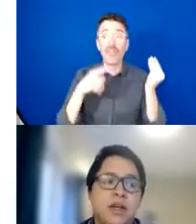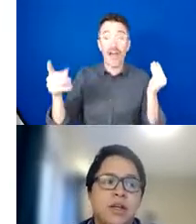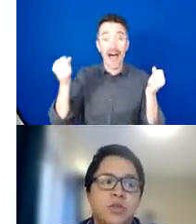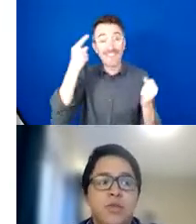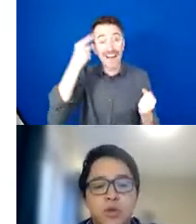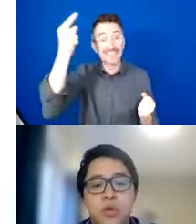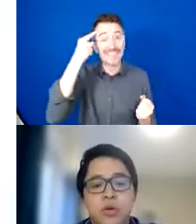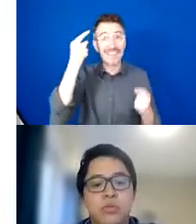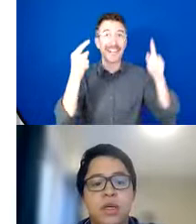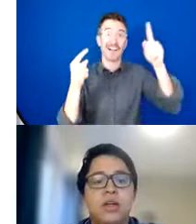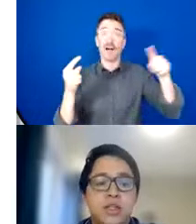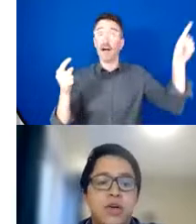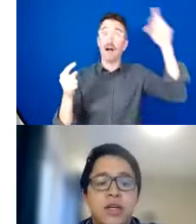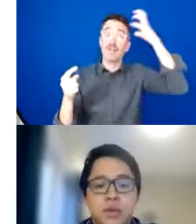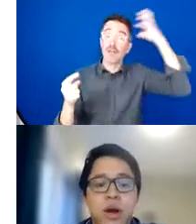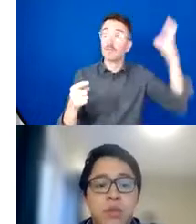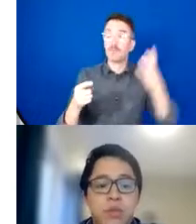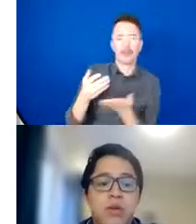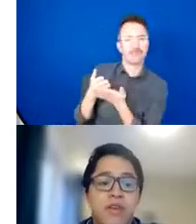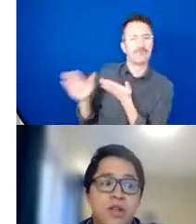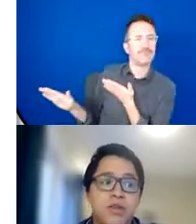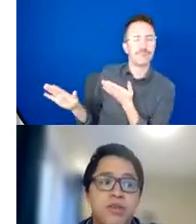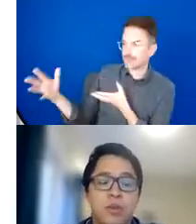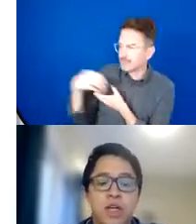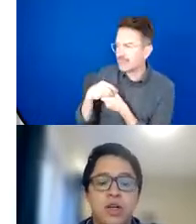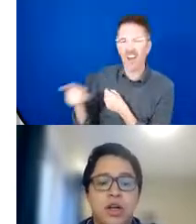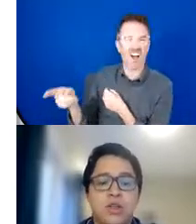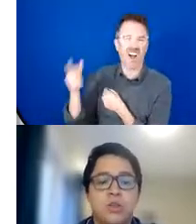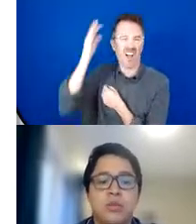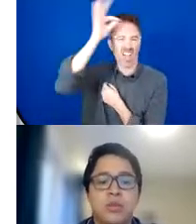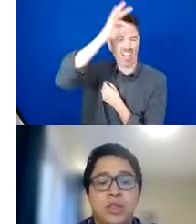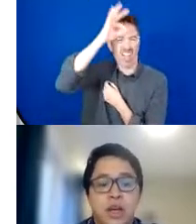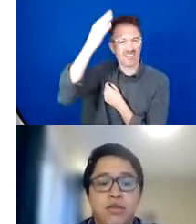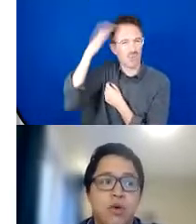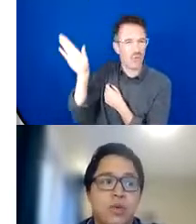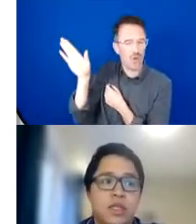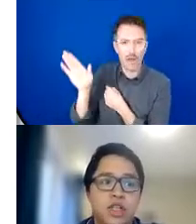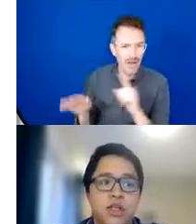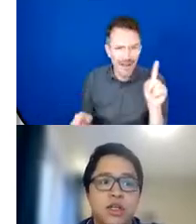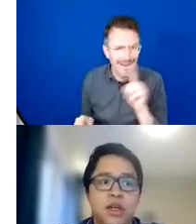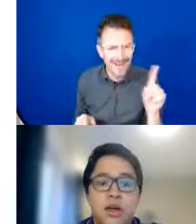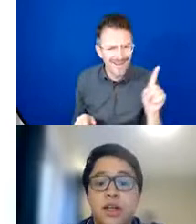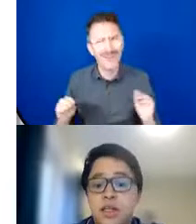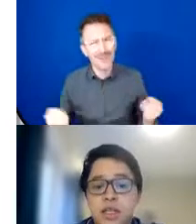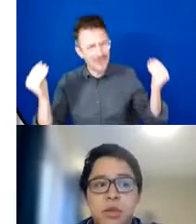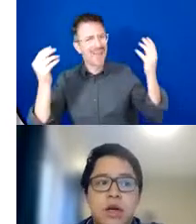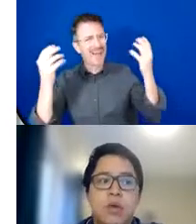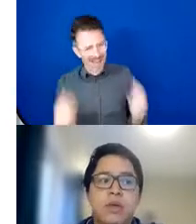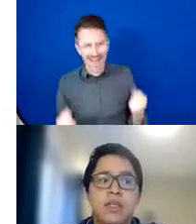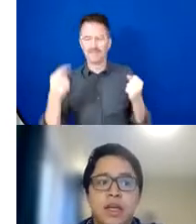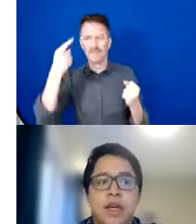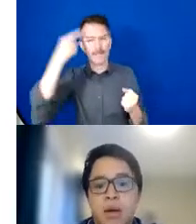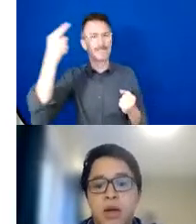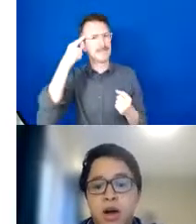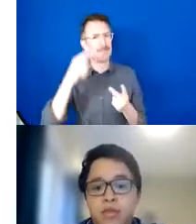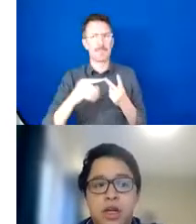capacity to be able to be considered as credible conveyors of information and to be able to take informed decisions. And this is something that we've